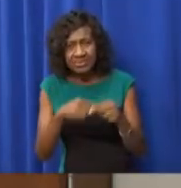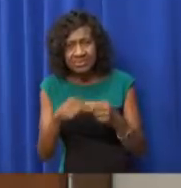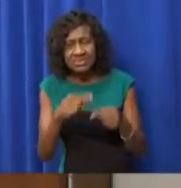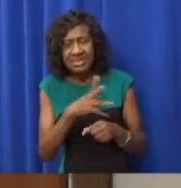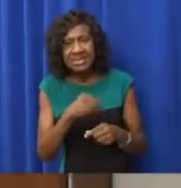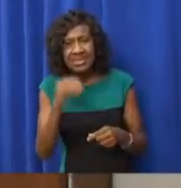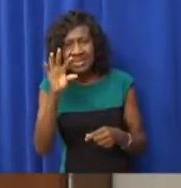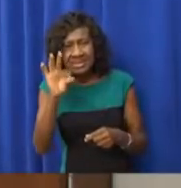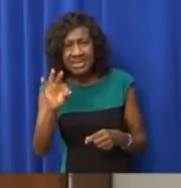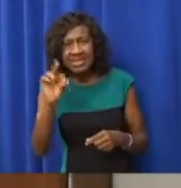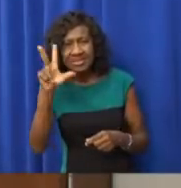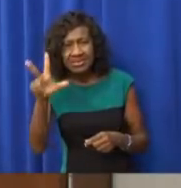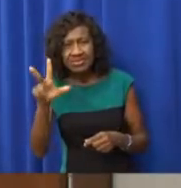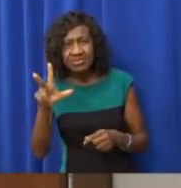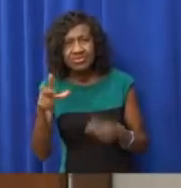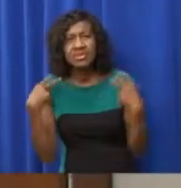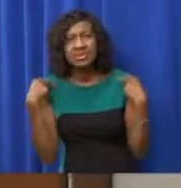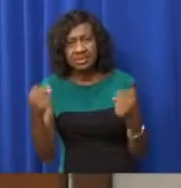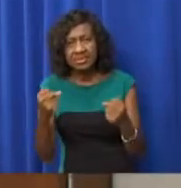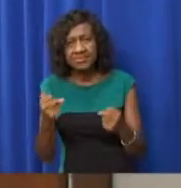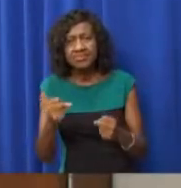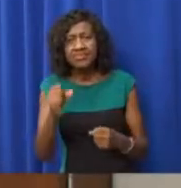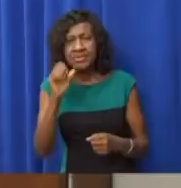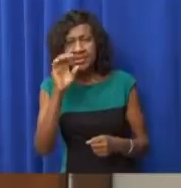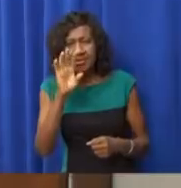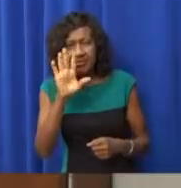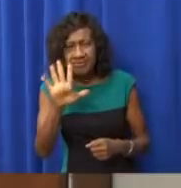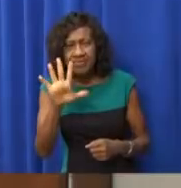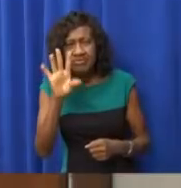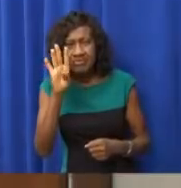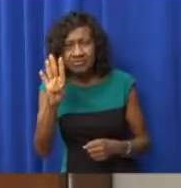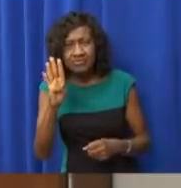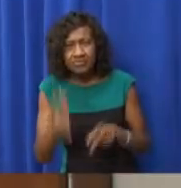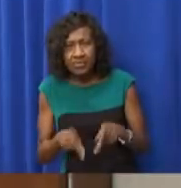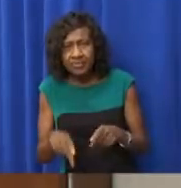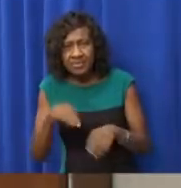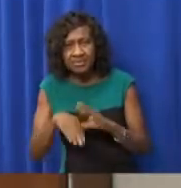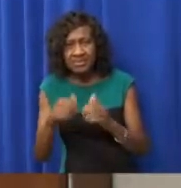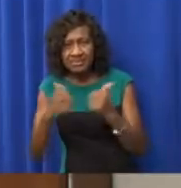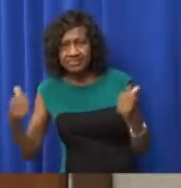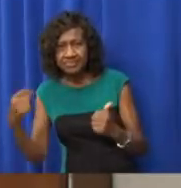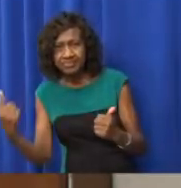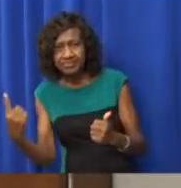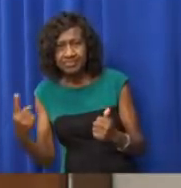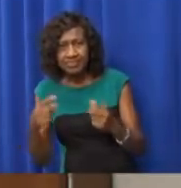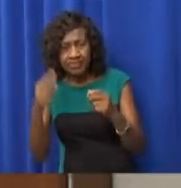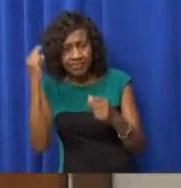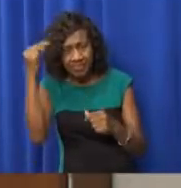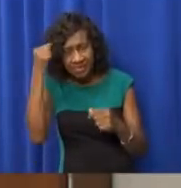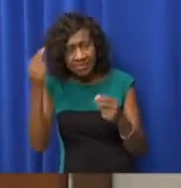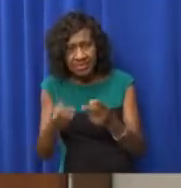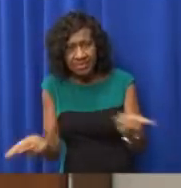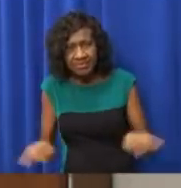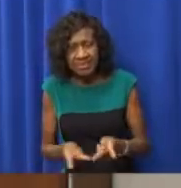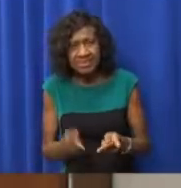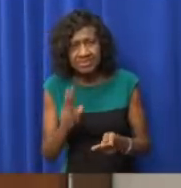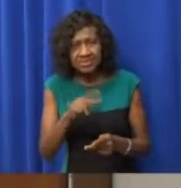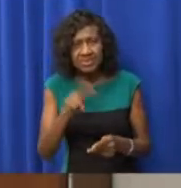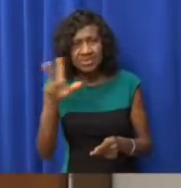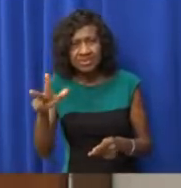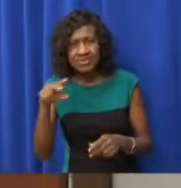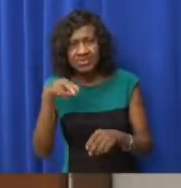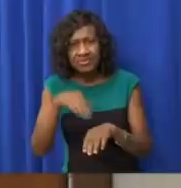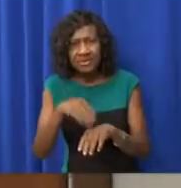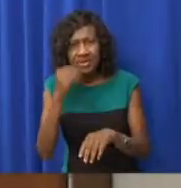recovered cases. There are 54 persons in our government facilities and 220 undergoing isolation at home.